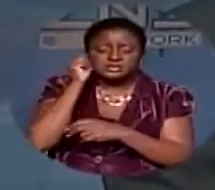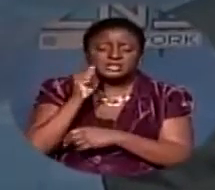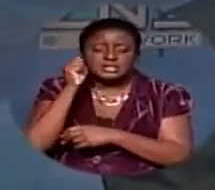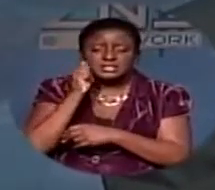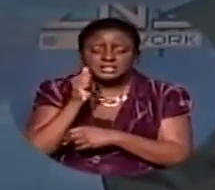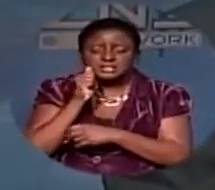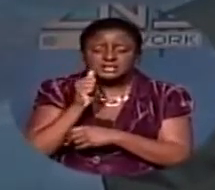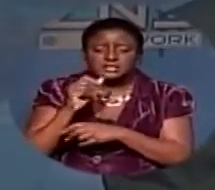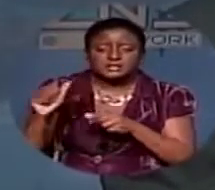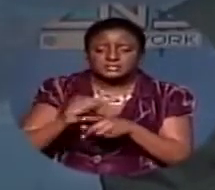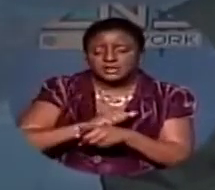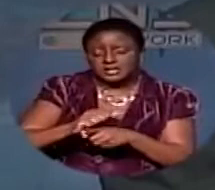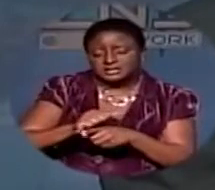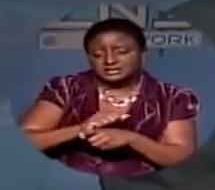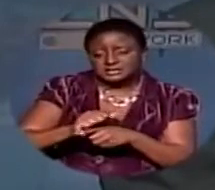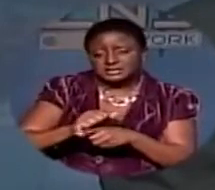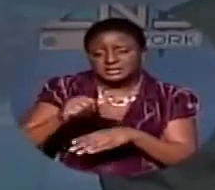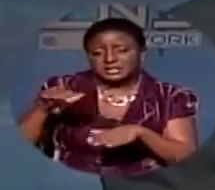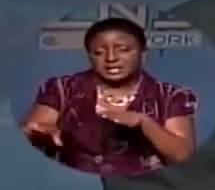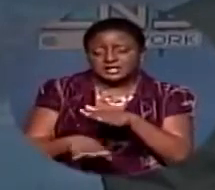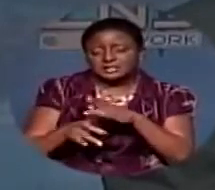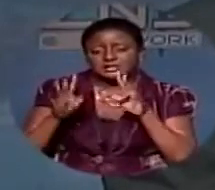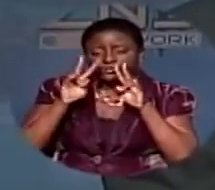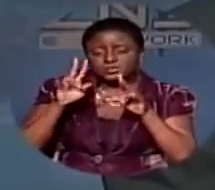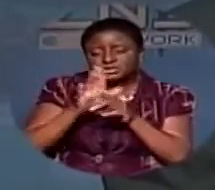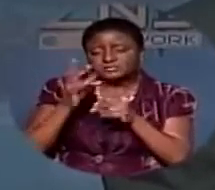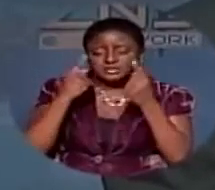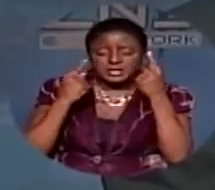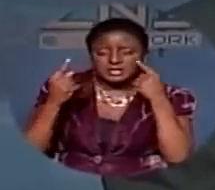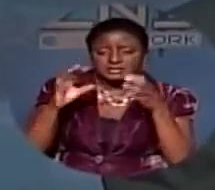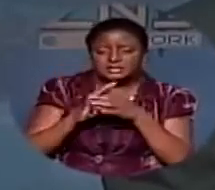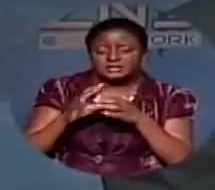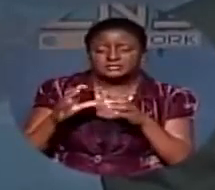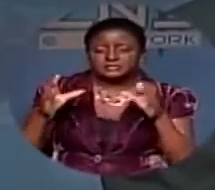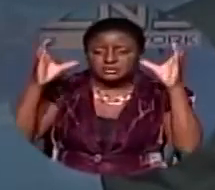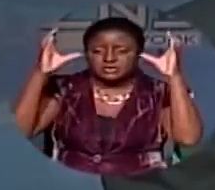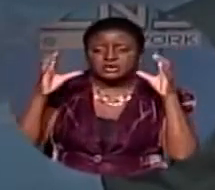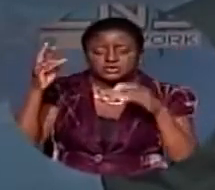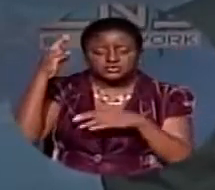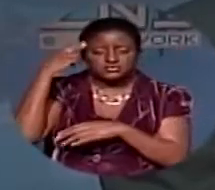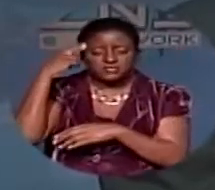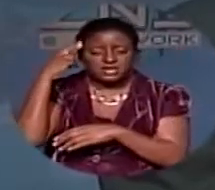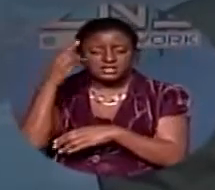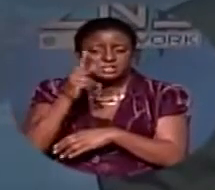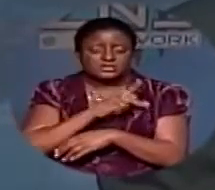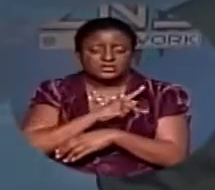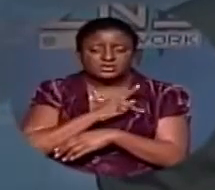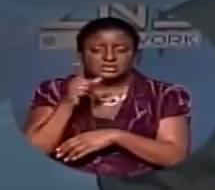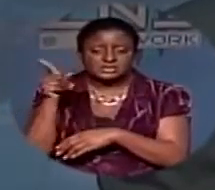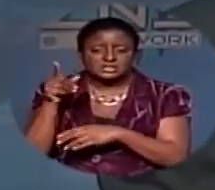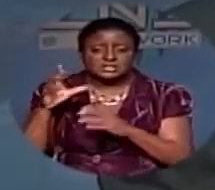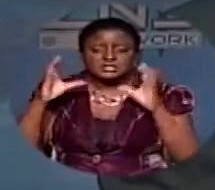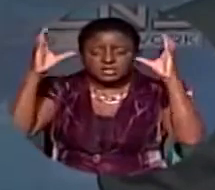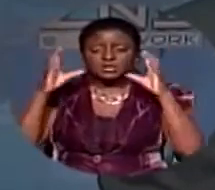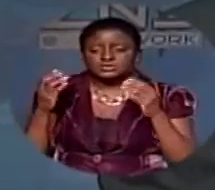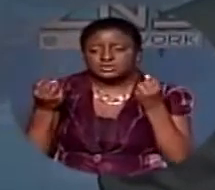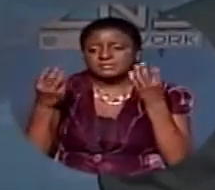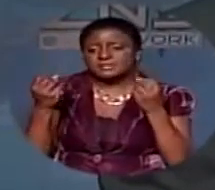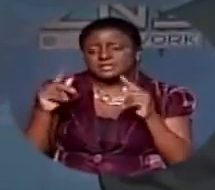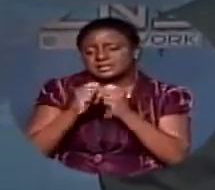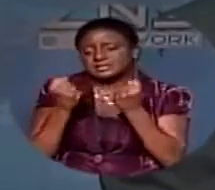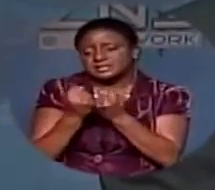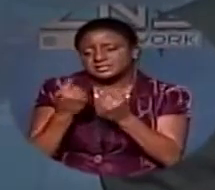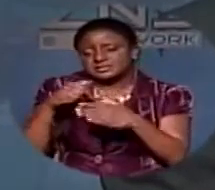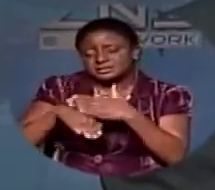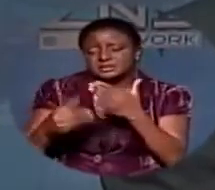of Coach Andy Knowles. This role is nothing new for Knowles, having coached many Carifta teams in the past. With this in mind, we asked him how hosting